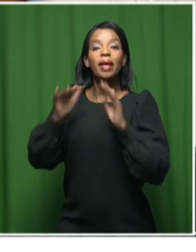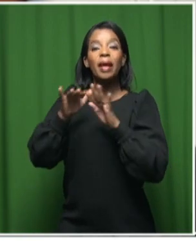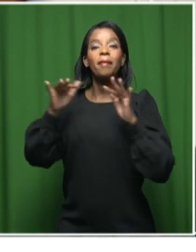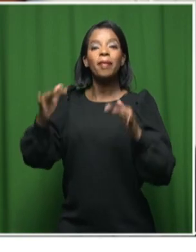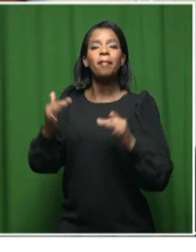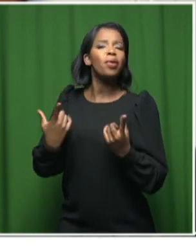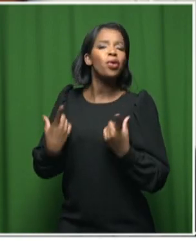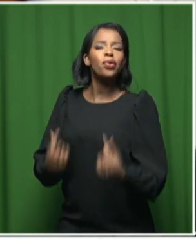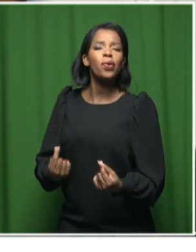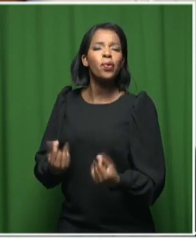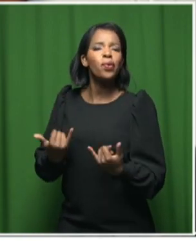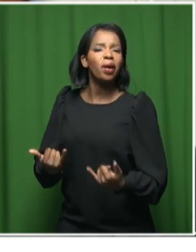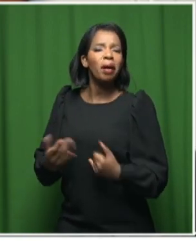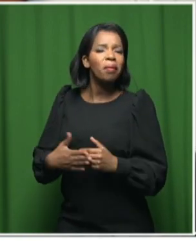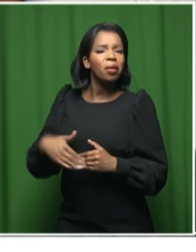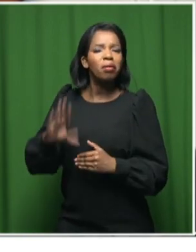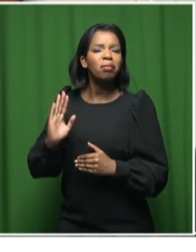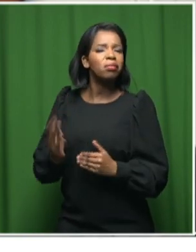forward?